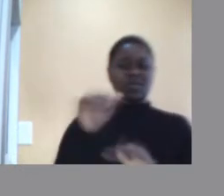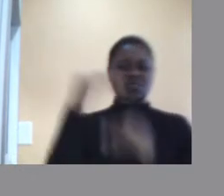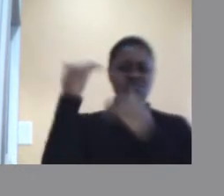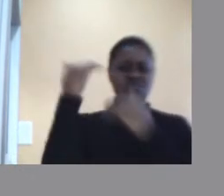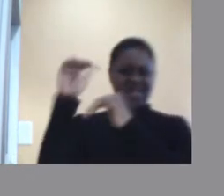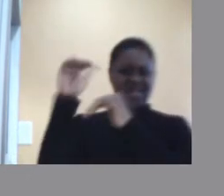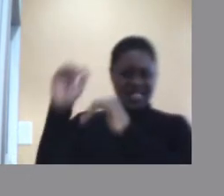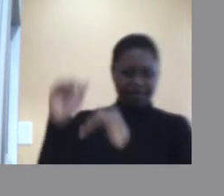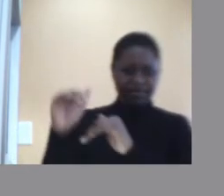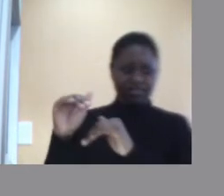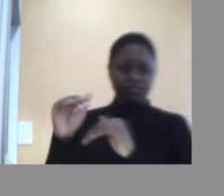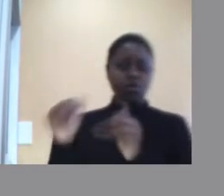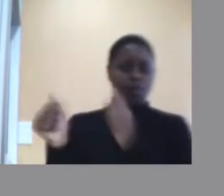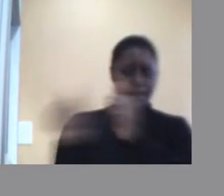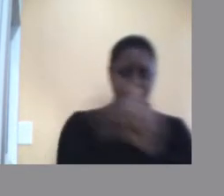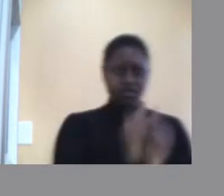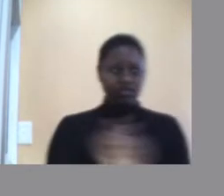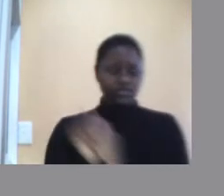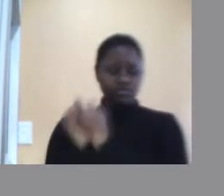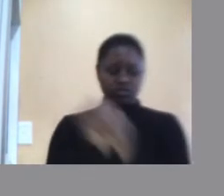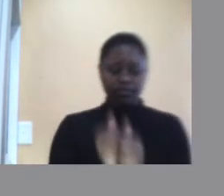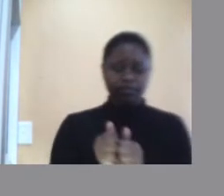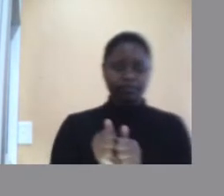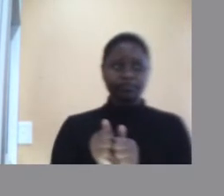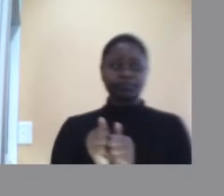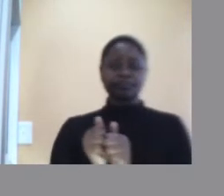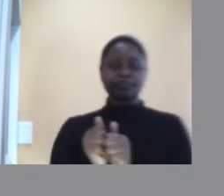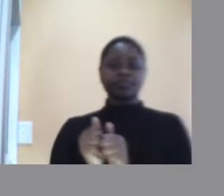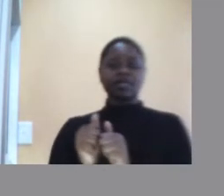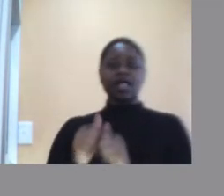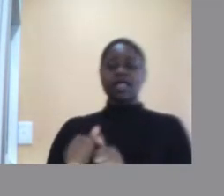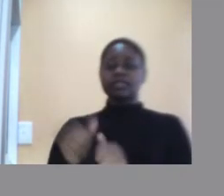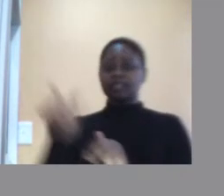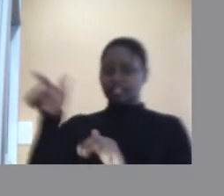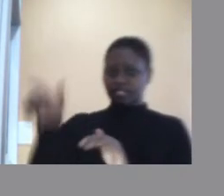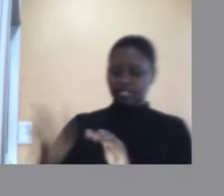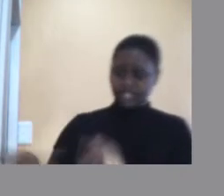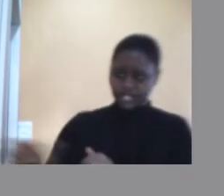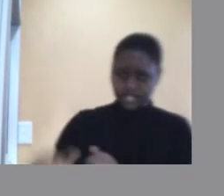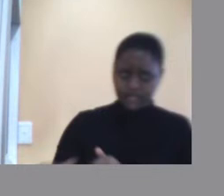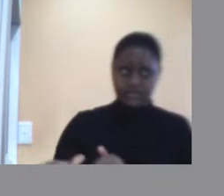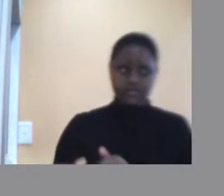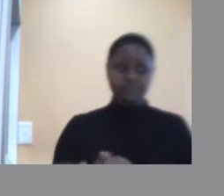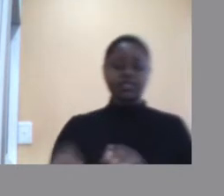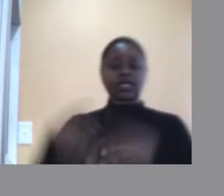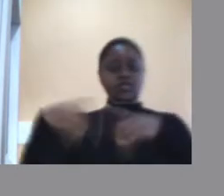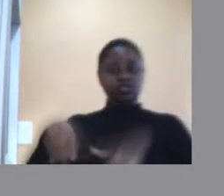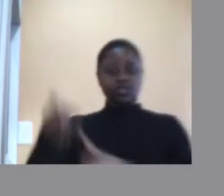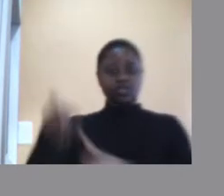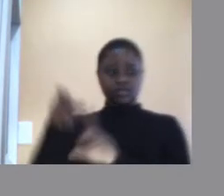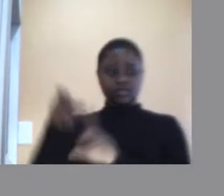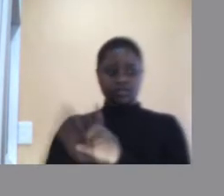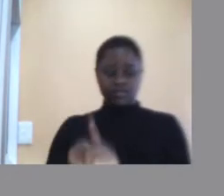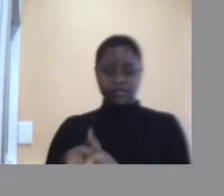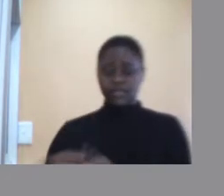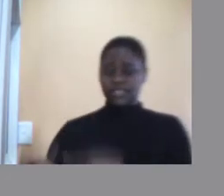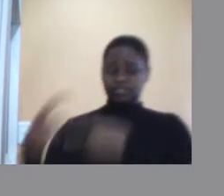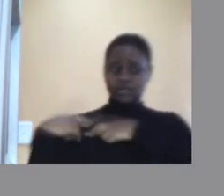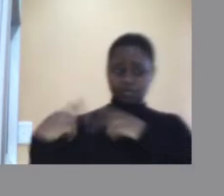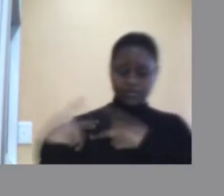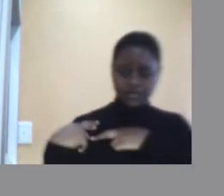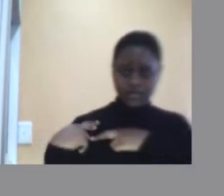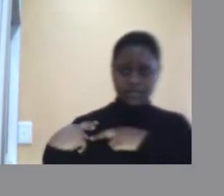limited to the partnership with Jobs Fund and the land banks. On a chairperson, it is irresponsible